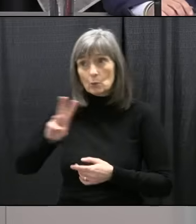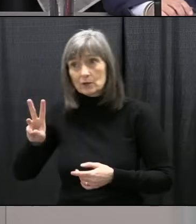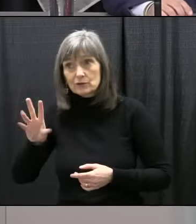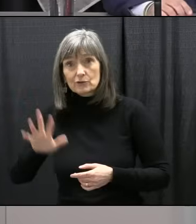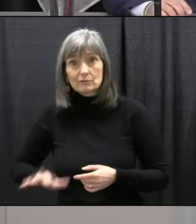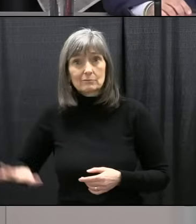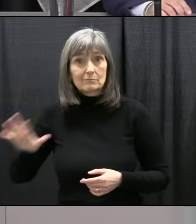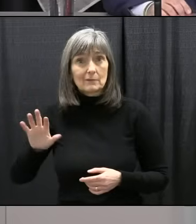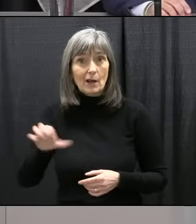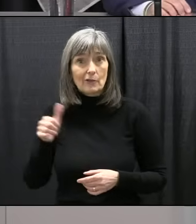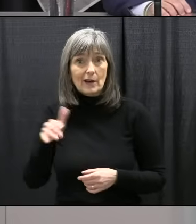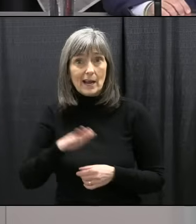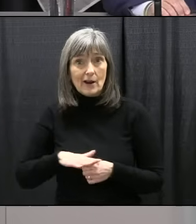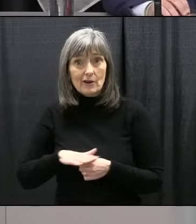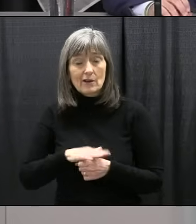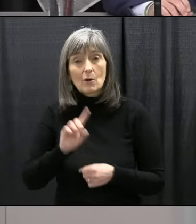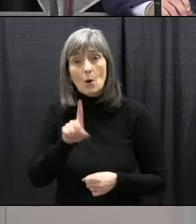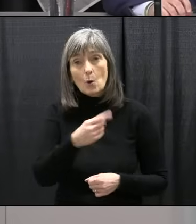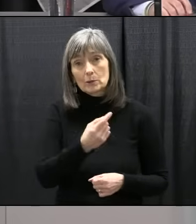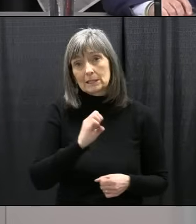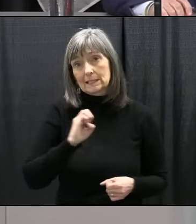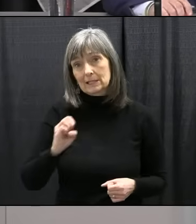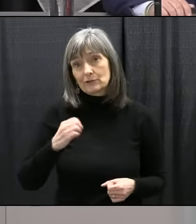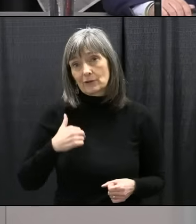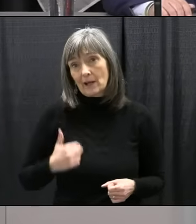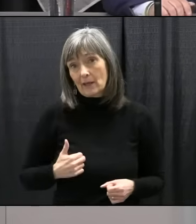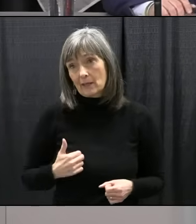another health authority region.